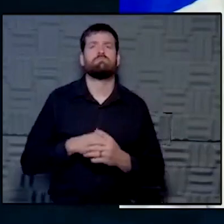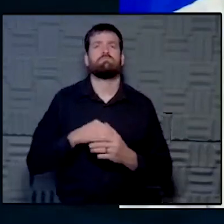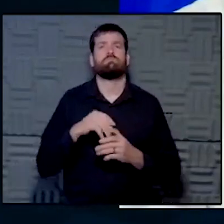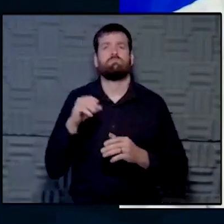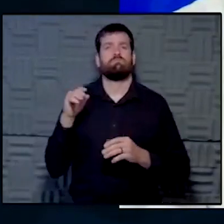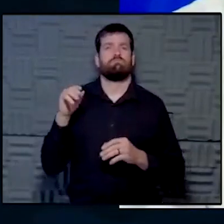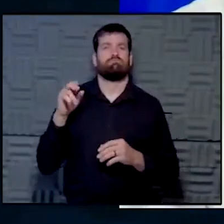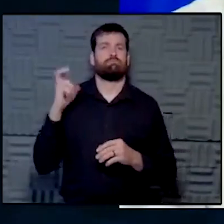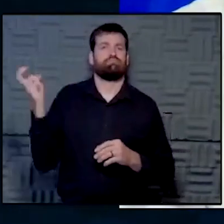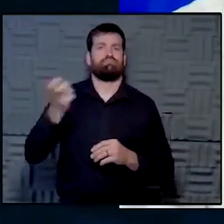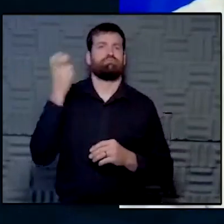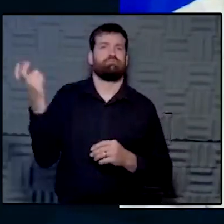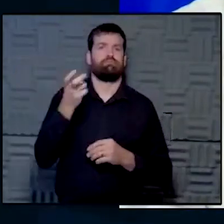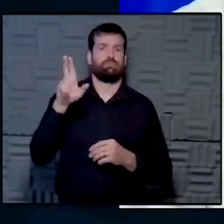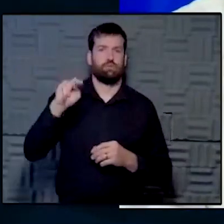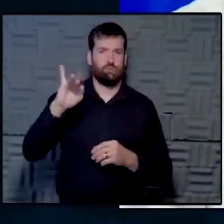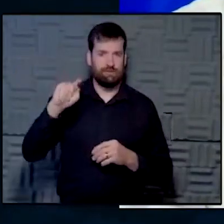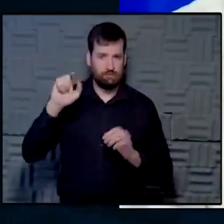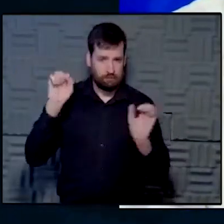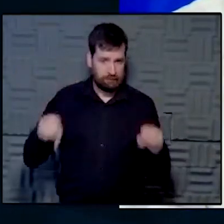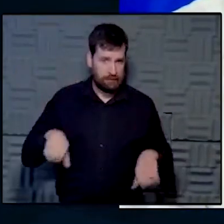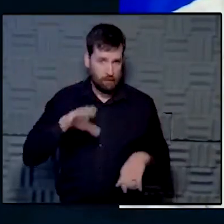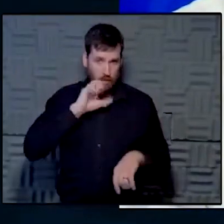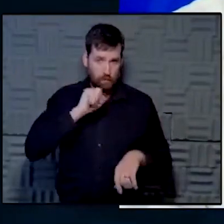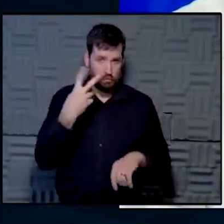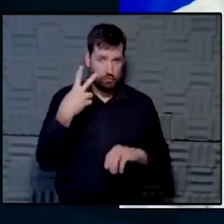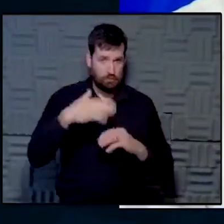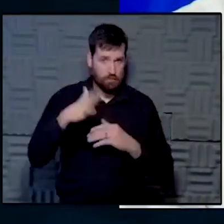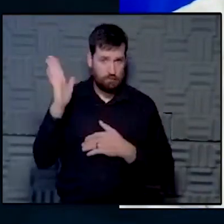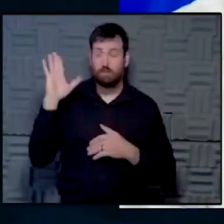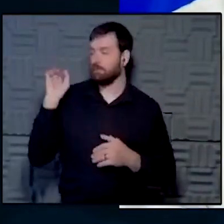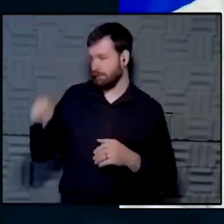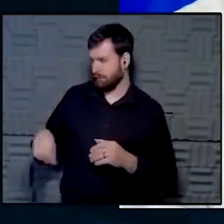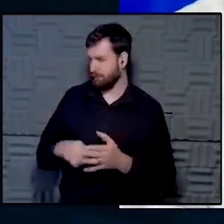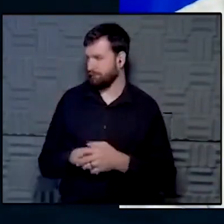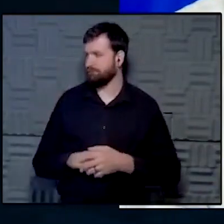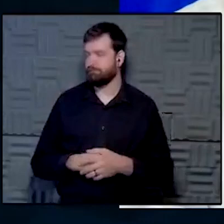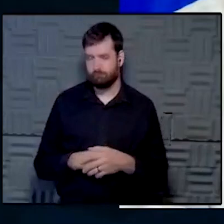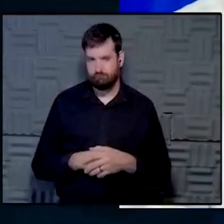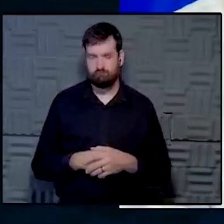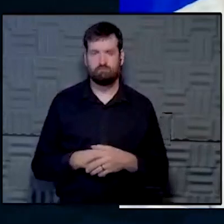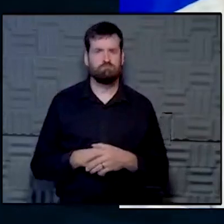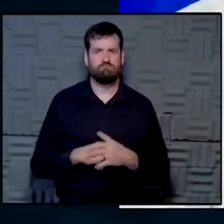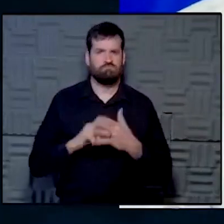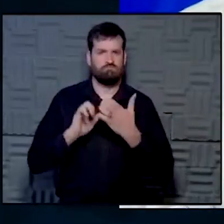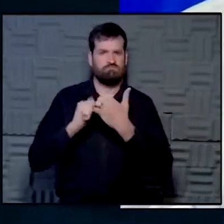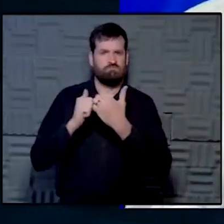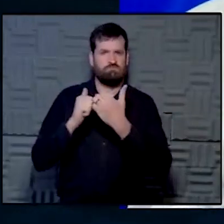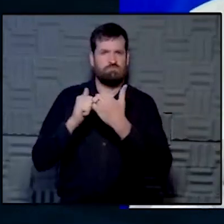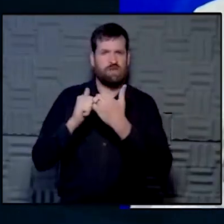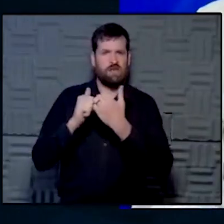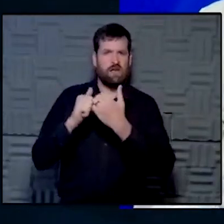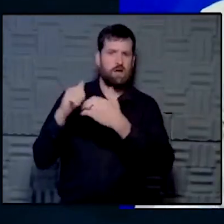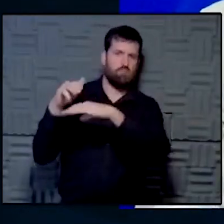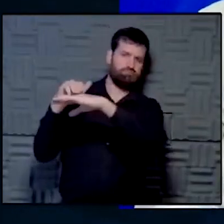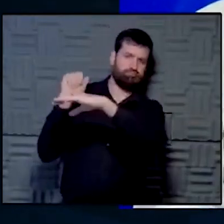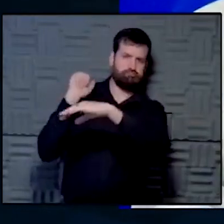able to do kids 12 and over? Yes. Awesome. And how do you get a mobile unit to your